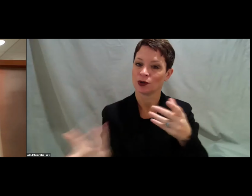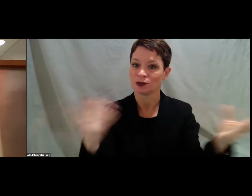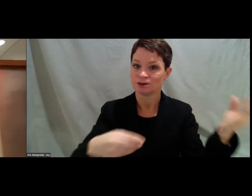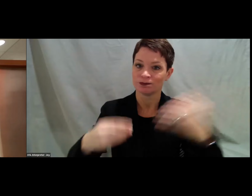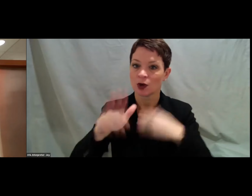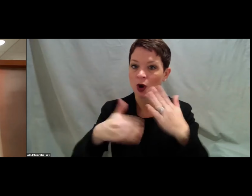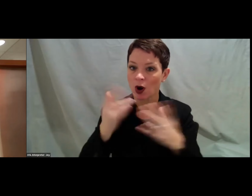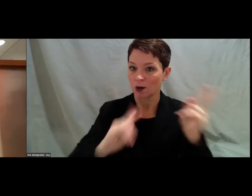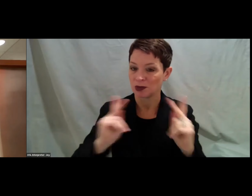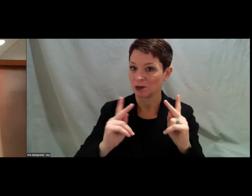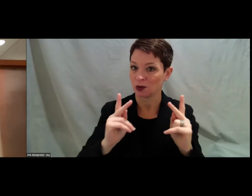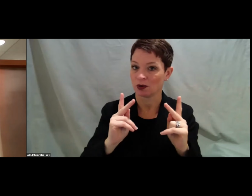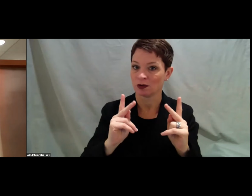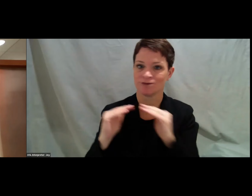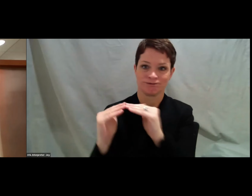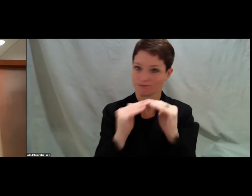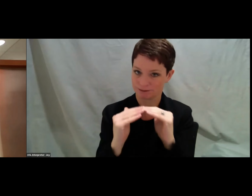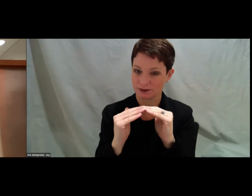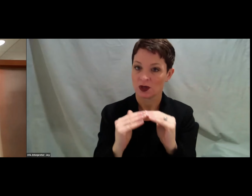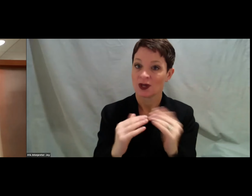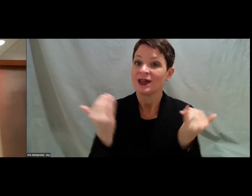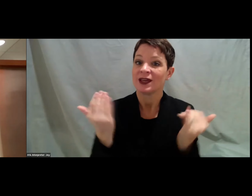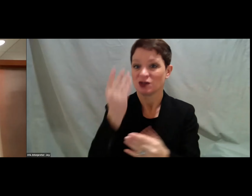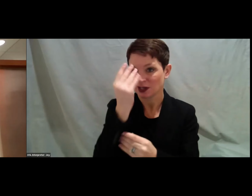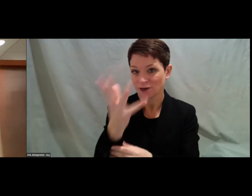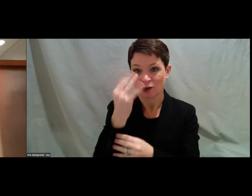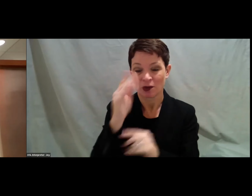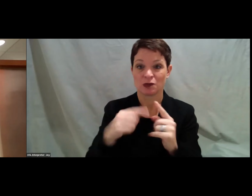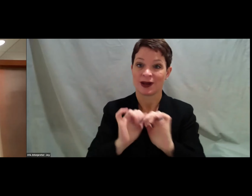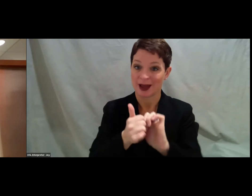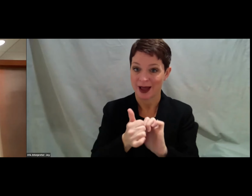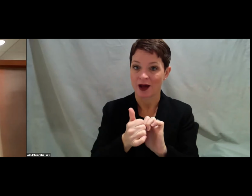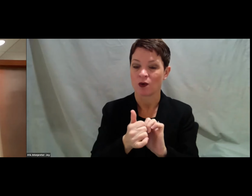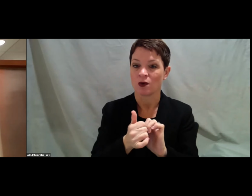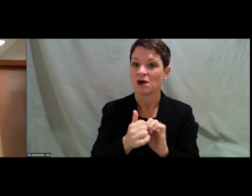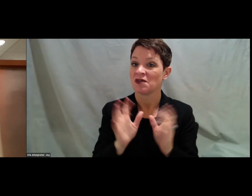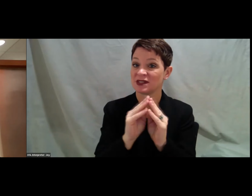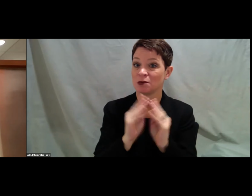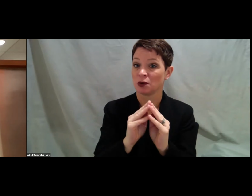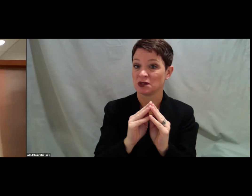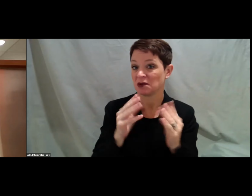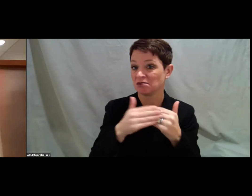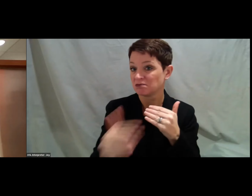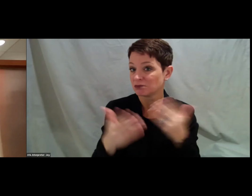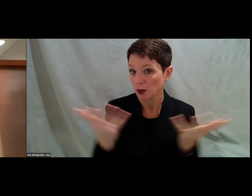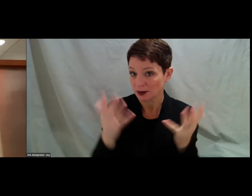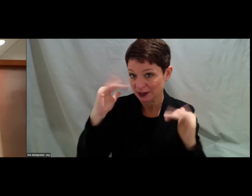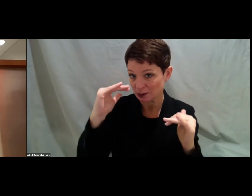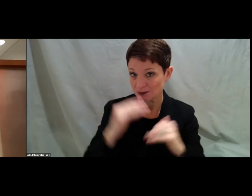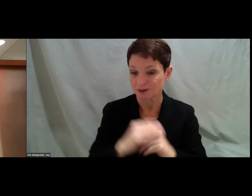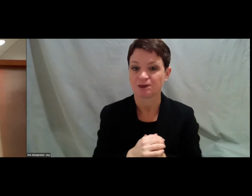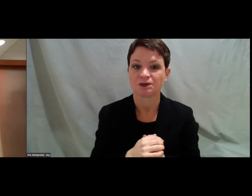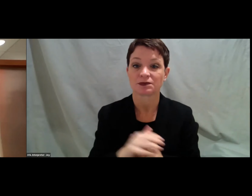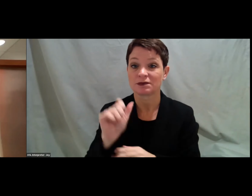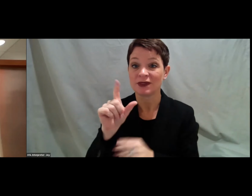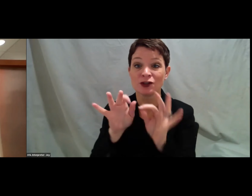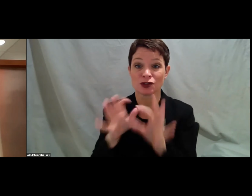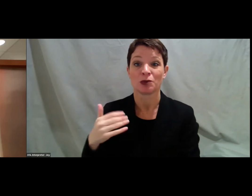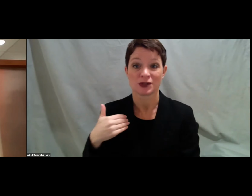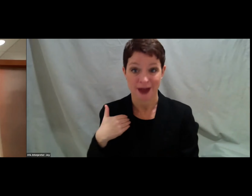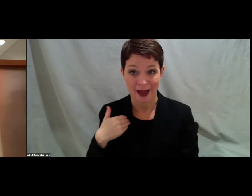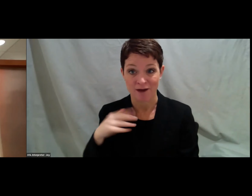as possible. To that end, here is some information about how this event will go. We have ASL